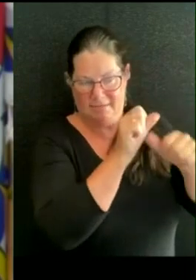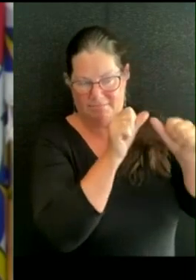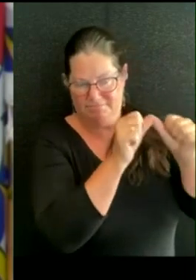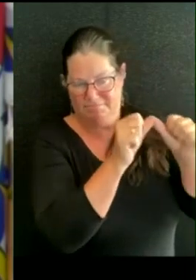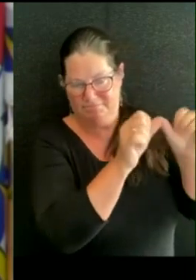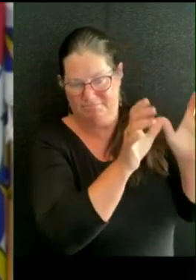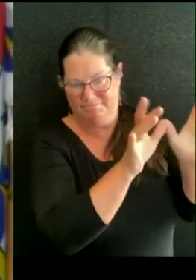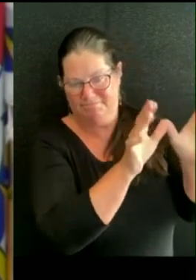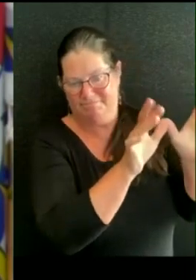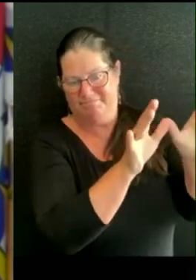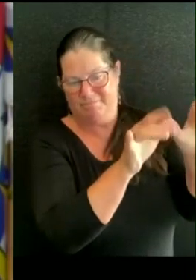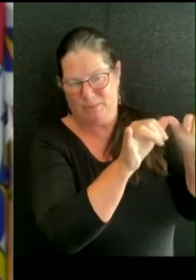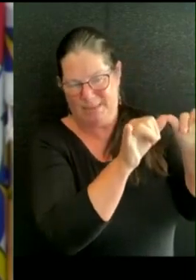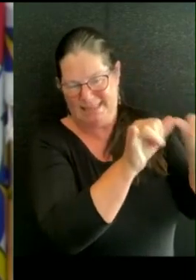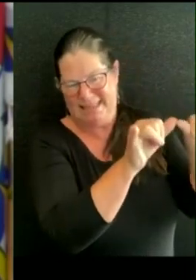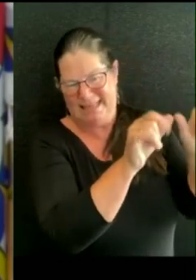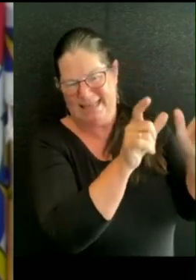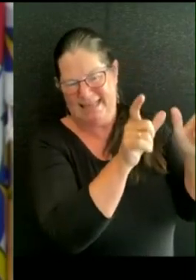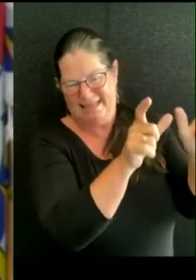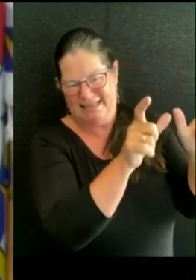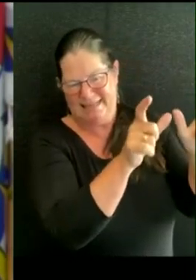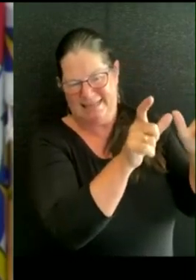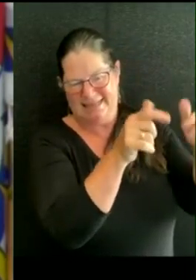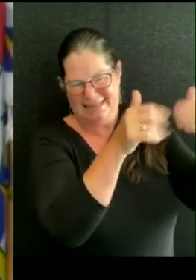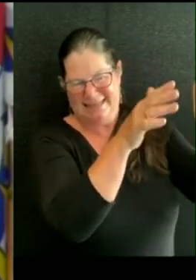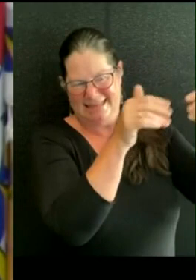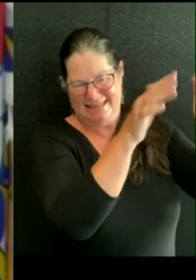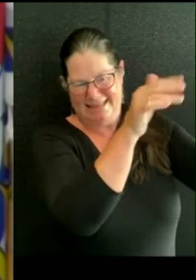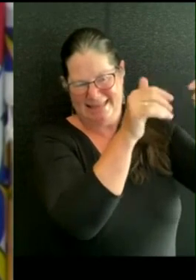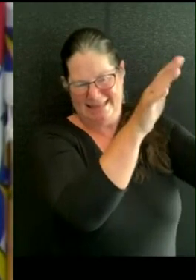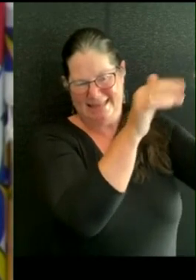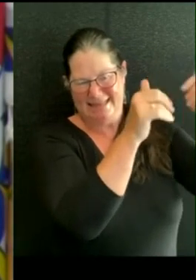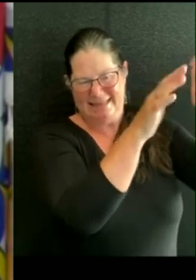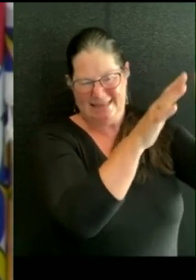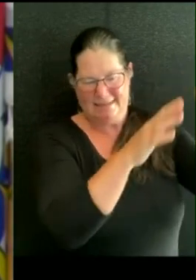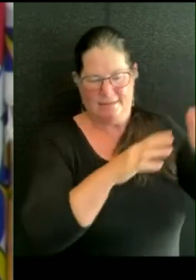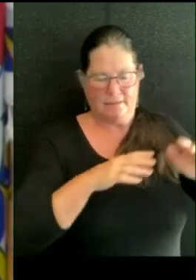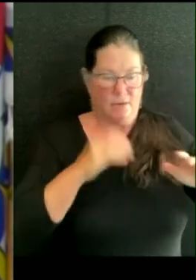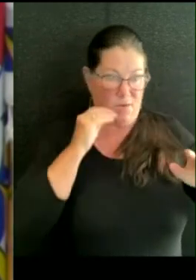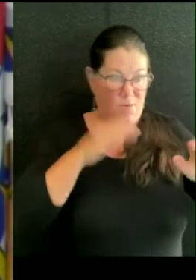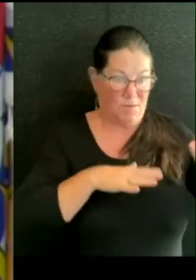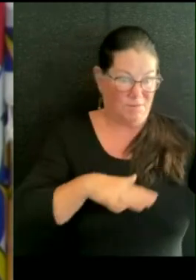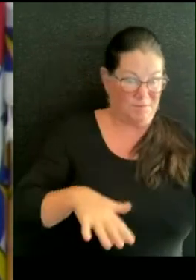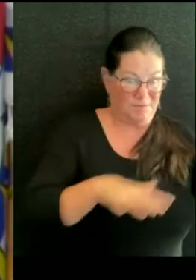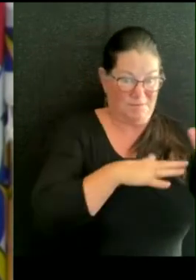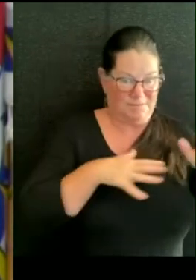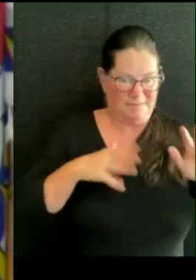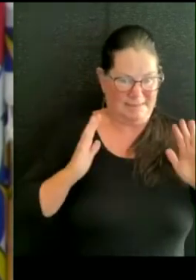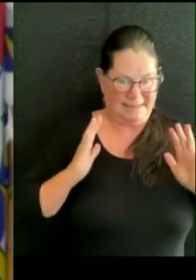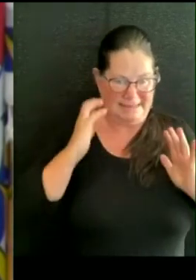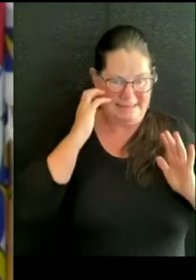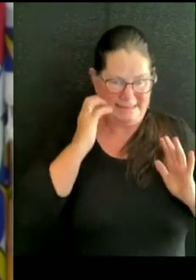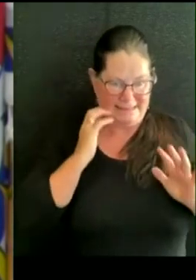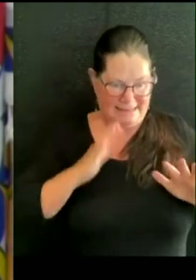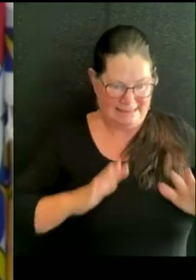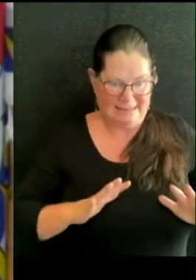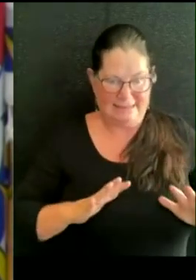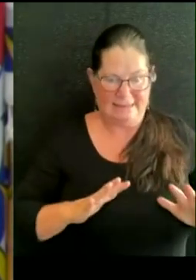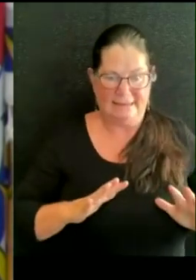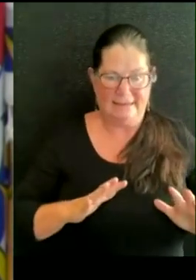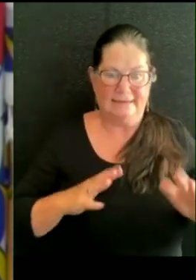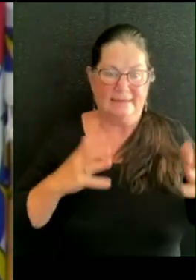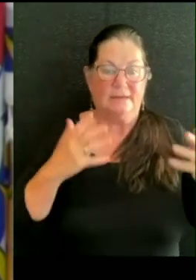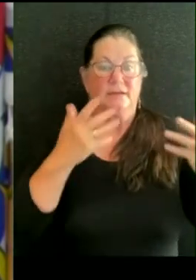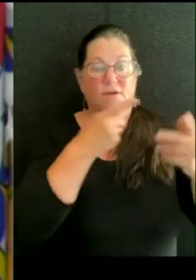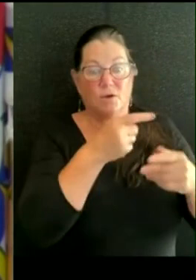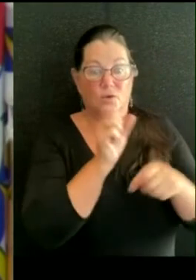the line between your neighborhood and the fire itself. As soon as that work's complete, and as soon as fire